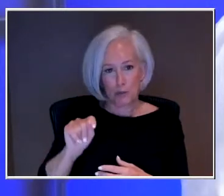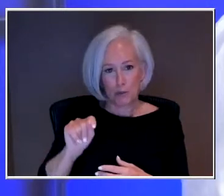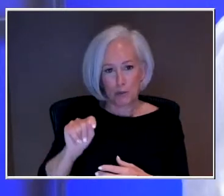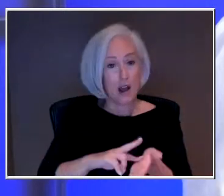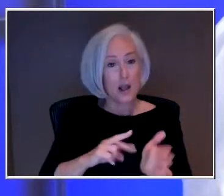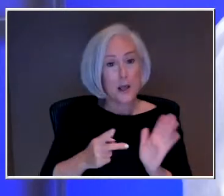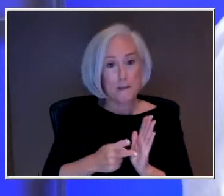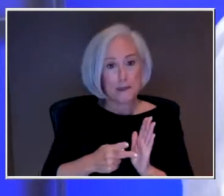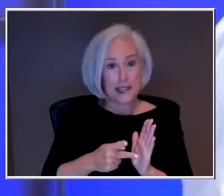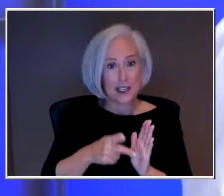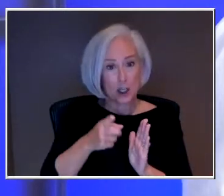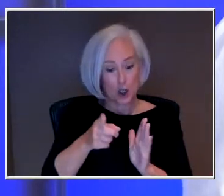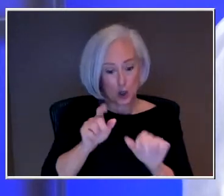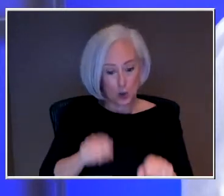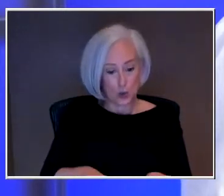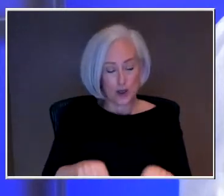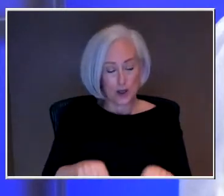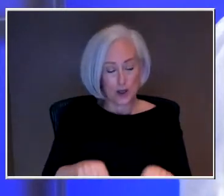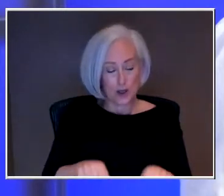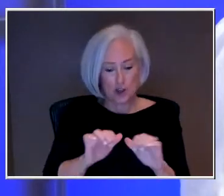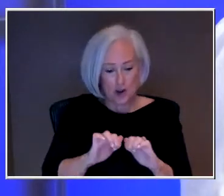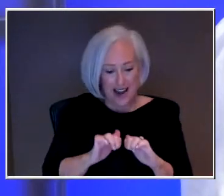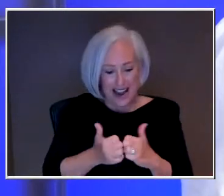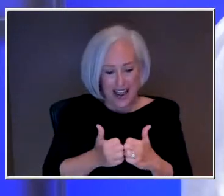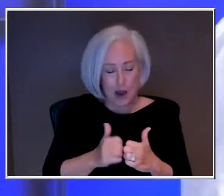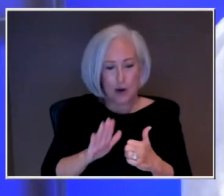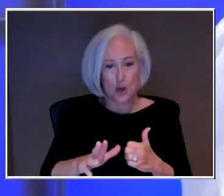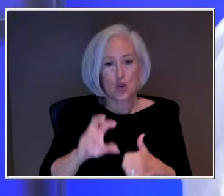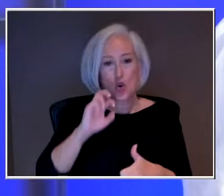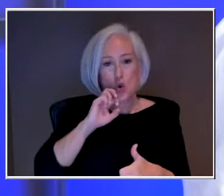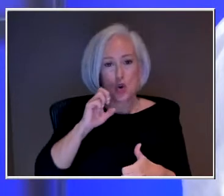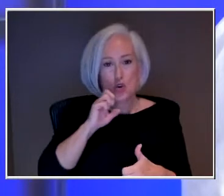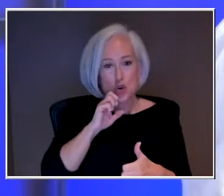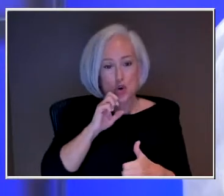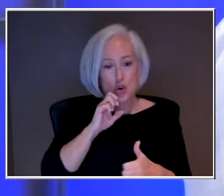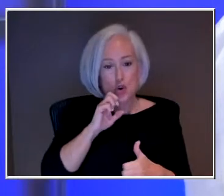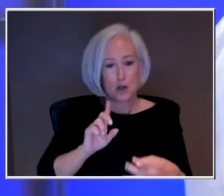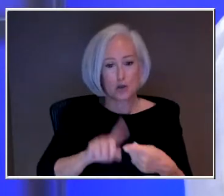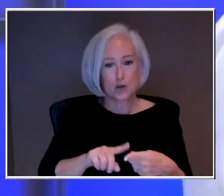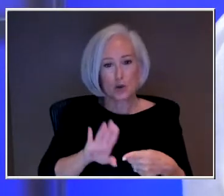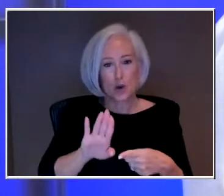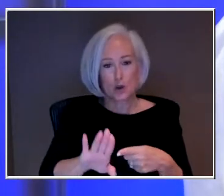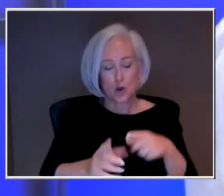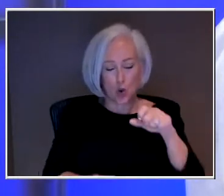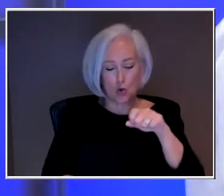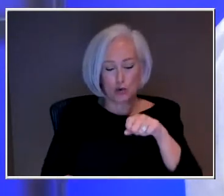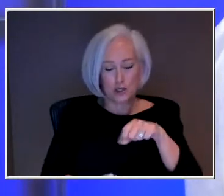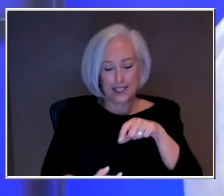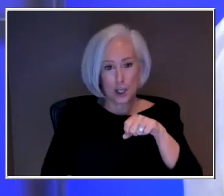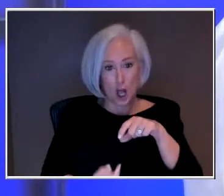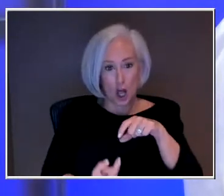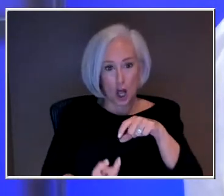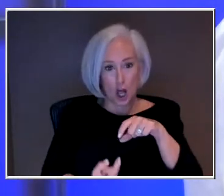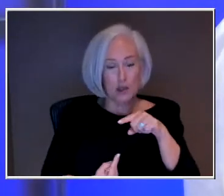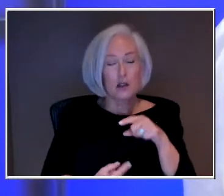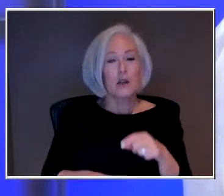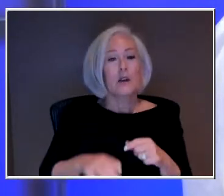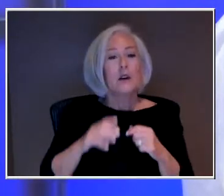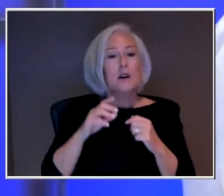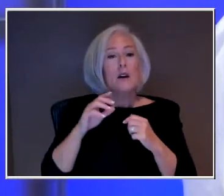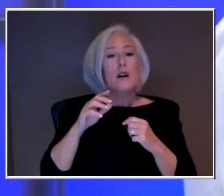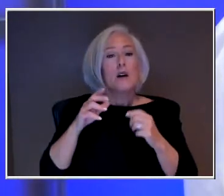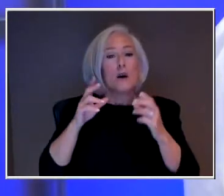measure how your nerves are responding to the signals that you're emitting. And so basically, when patients have this